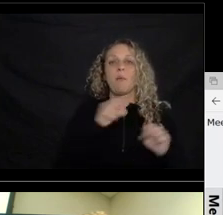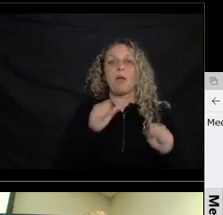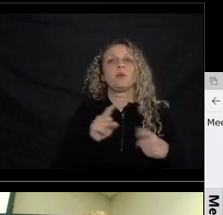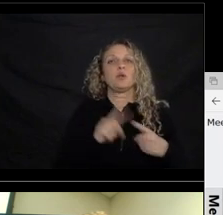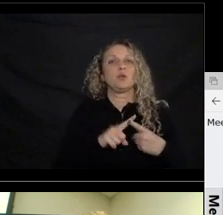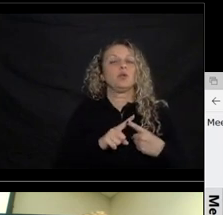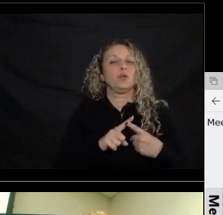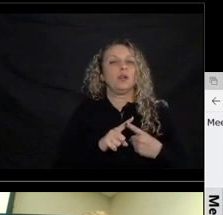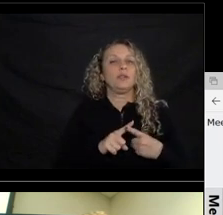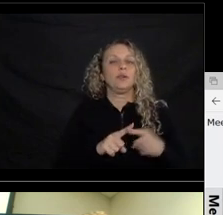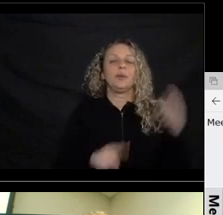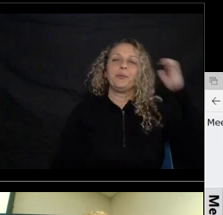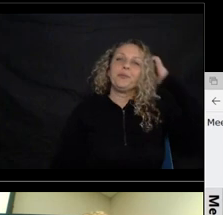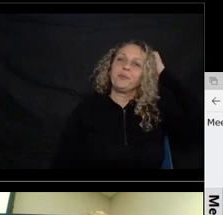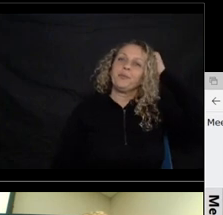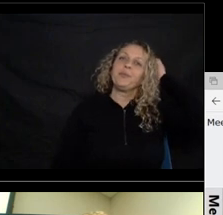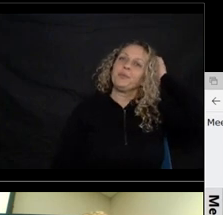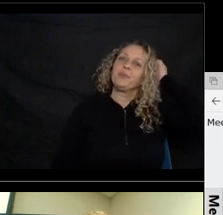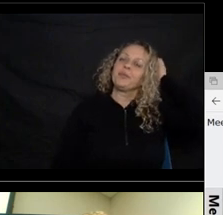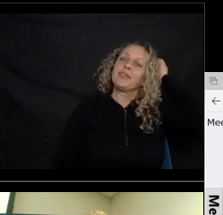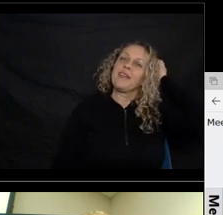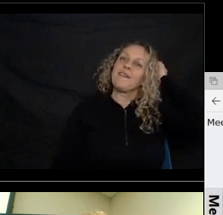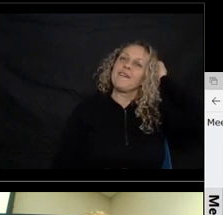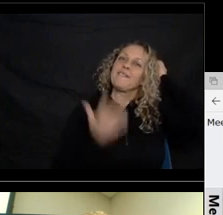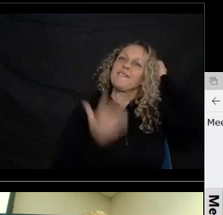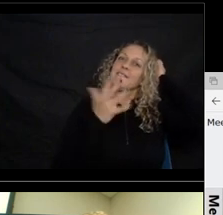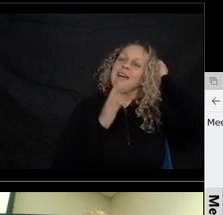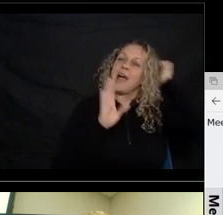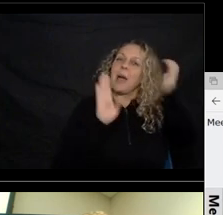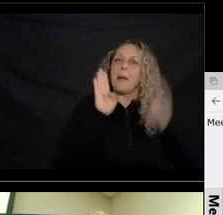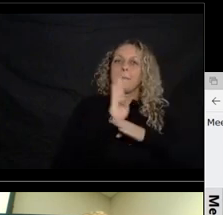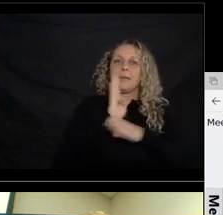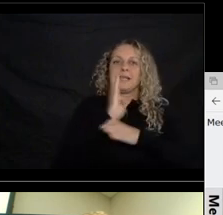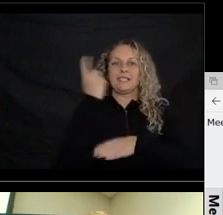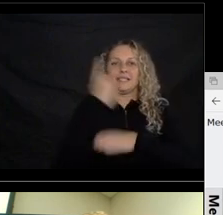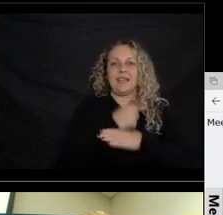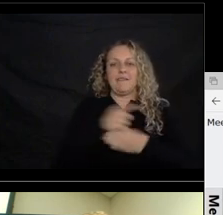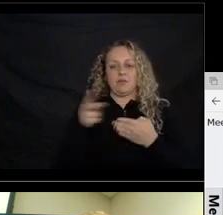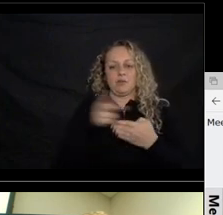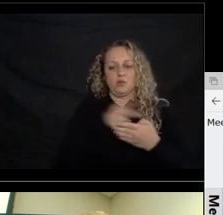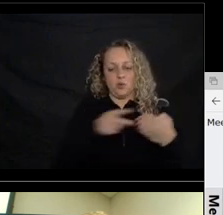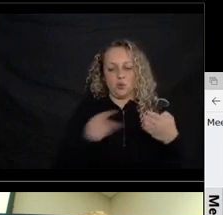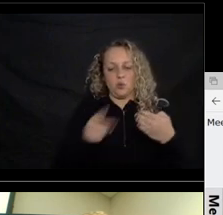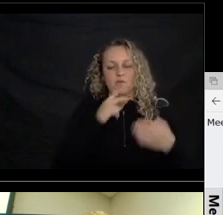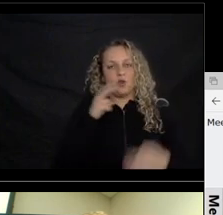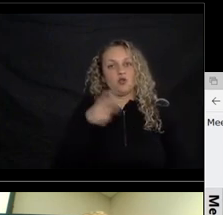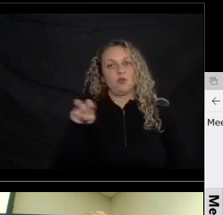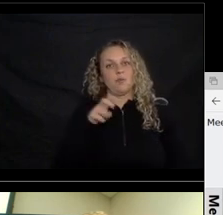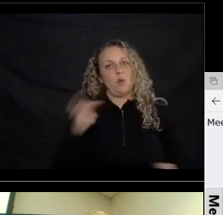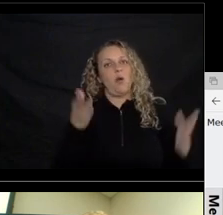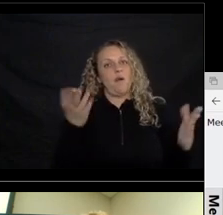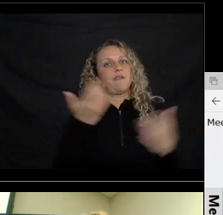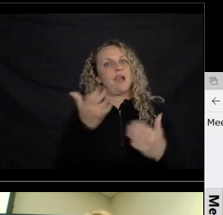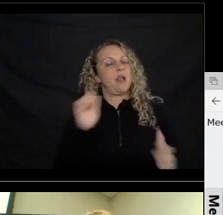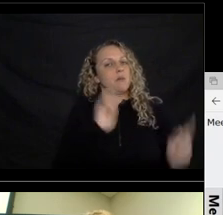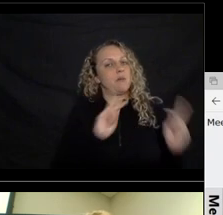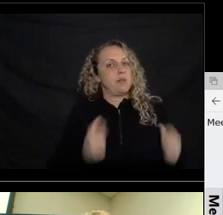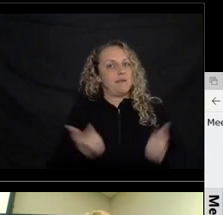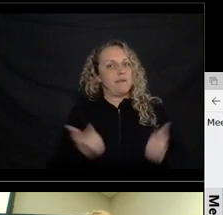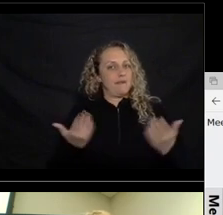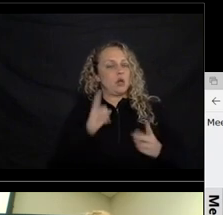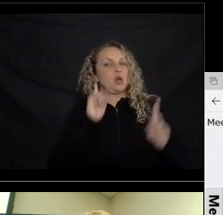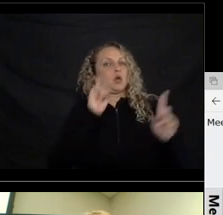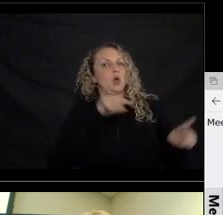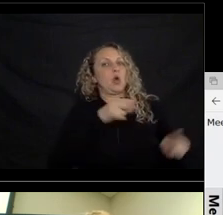to, for the 5 business days of those 2 weeks, offer transportation for any of our residents to get to